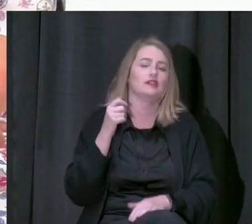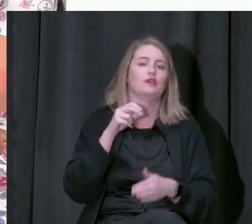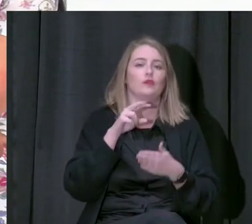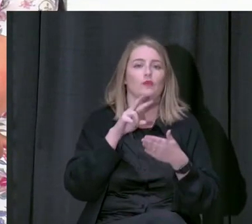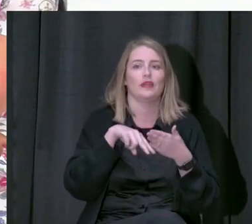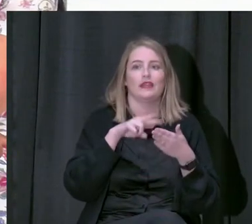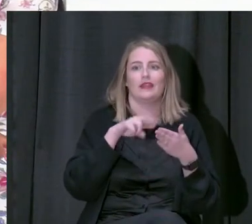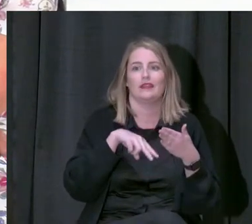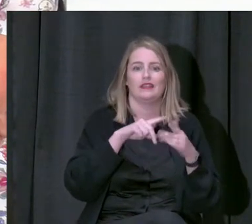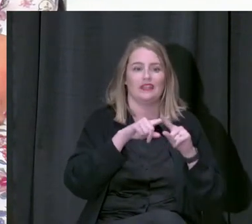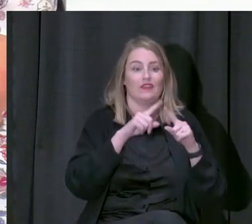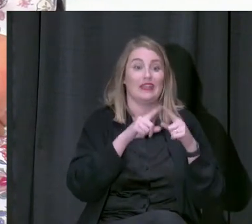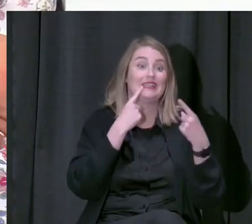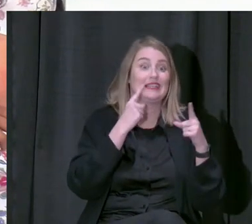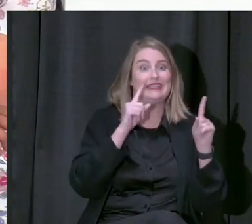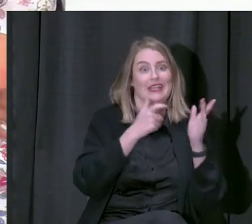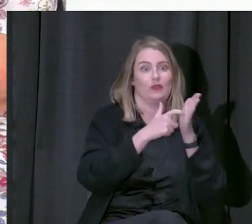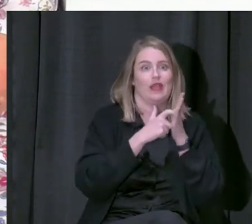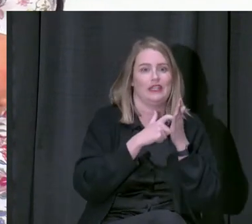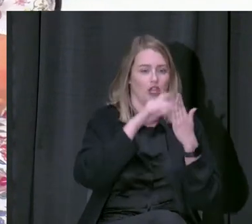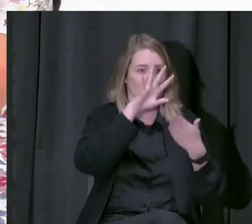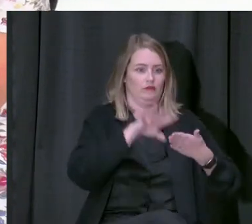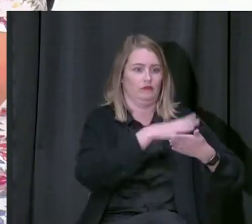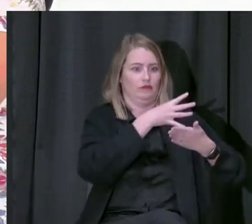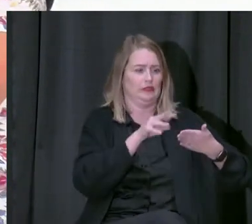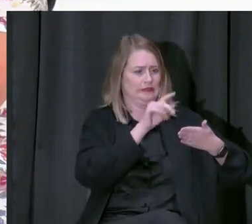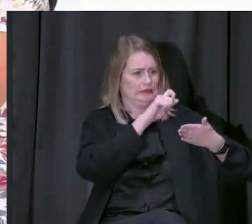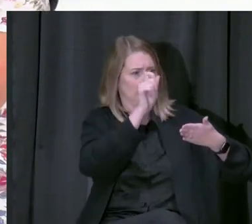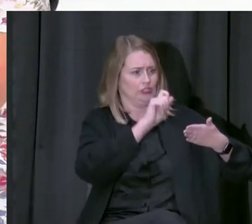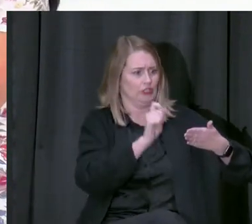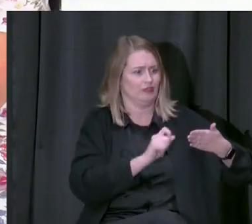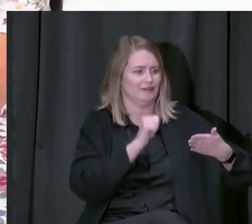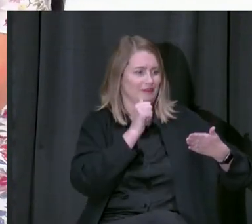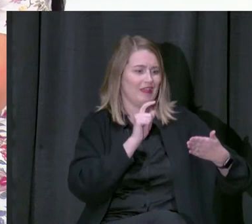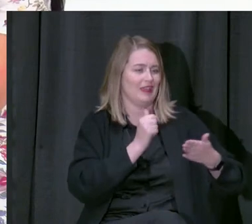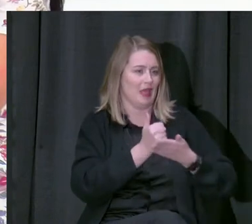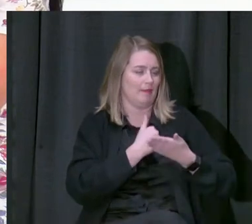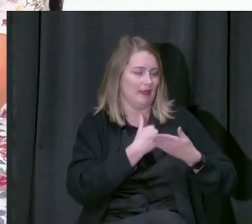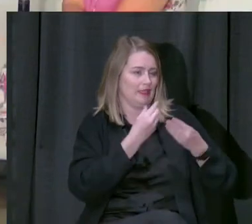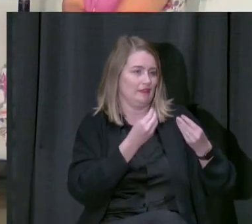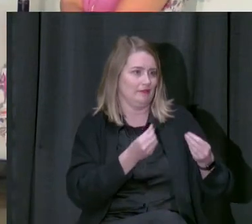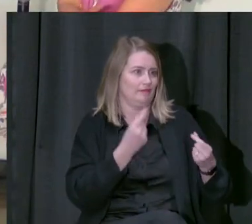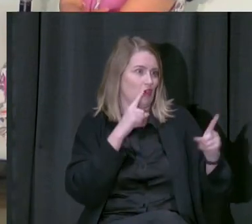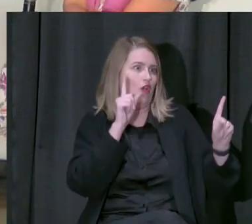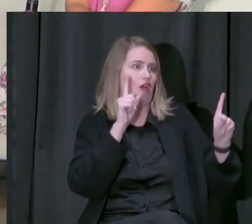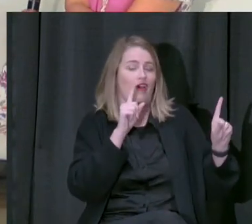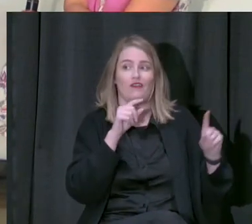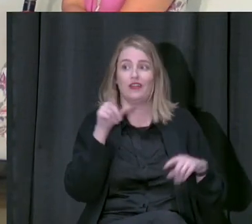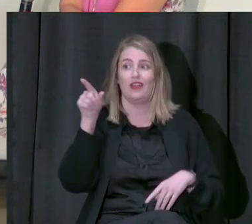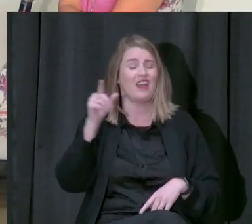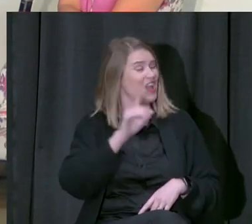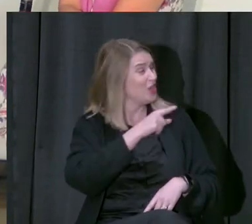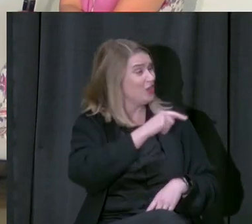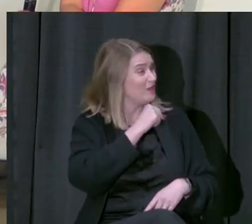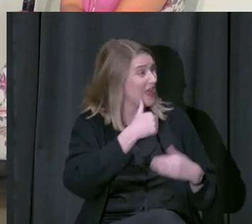criteria wasn't going to help me solve any problem on day one, for sure. You didn't have a PhD in WCAG, come on.